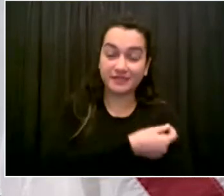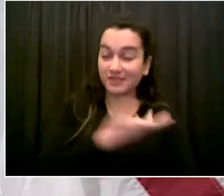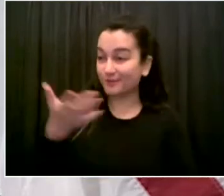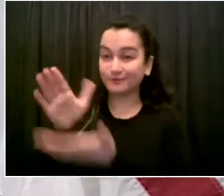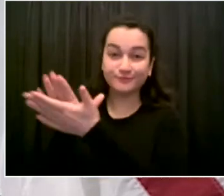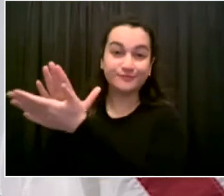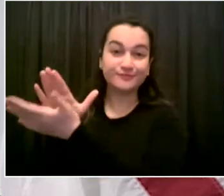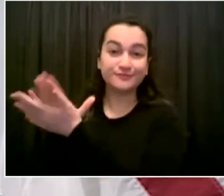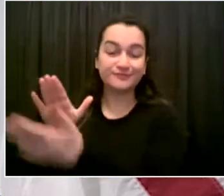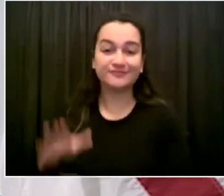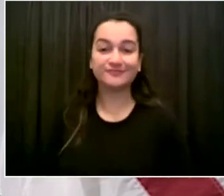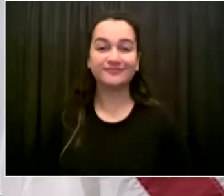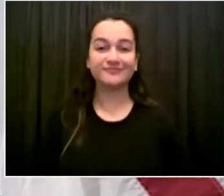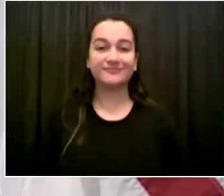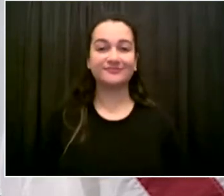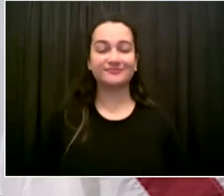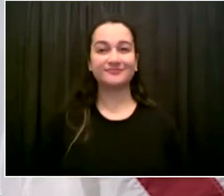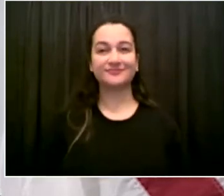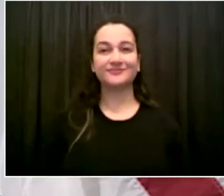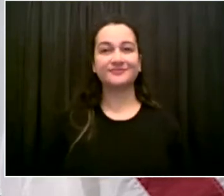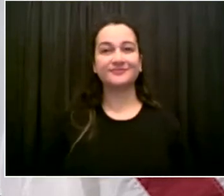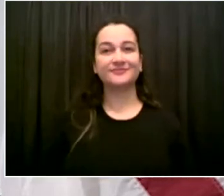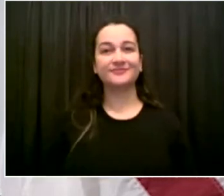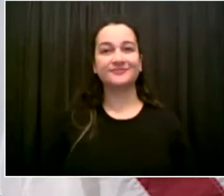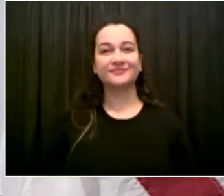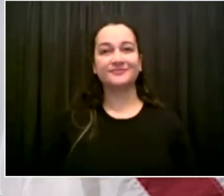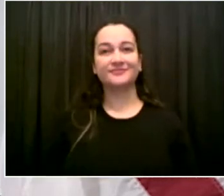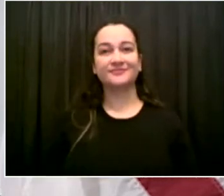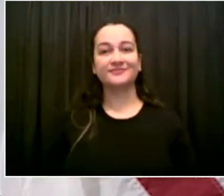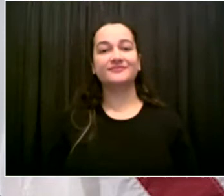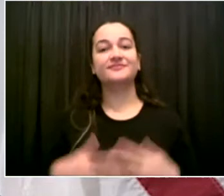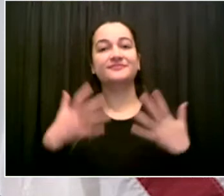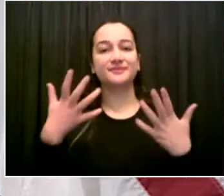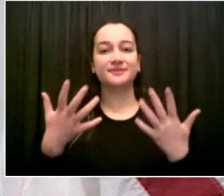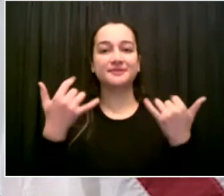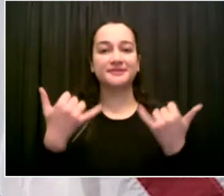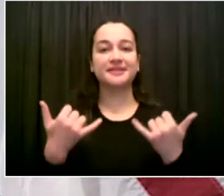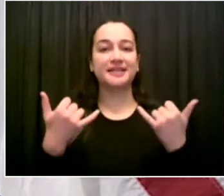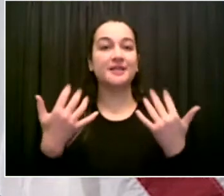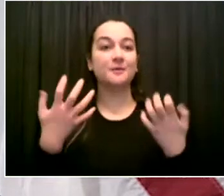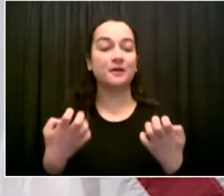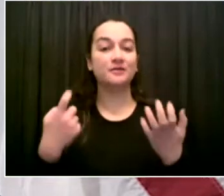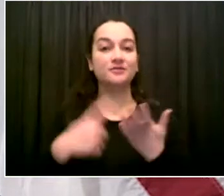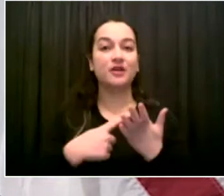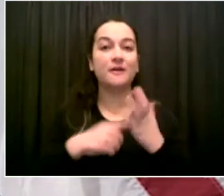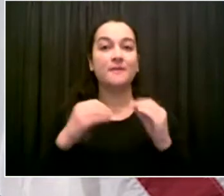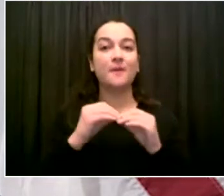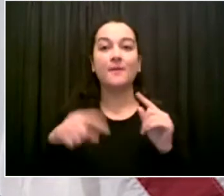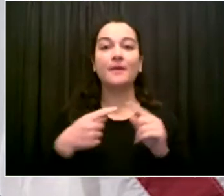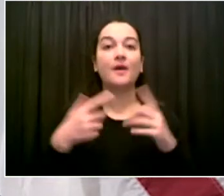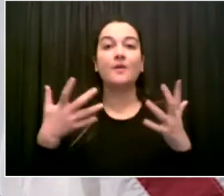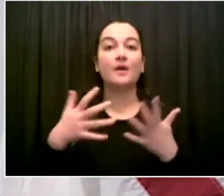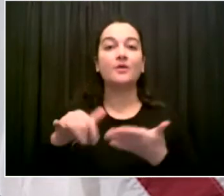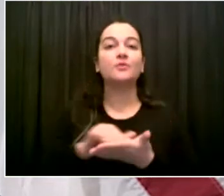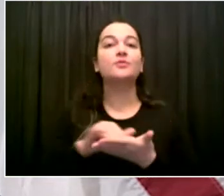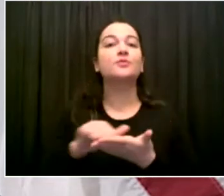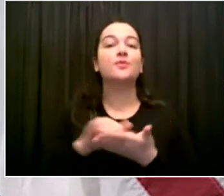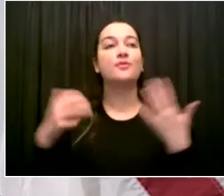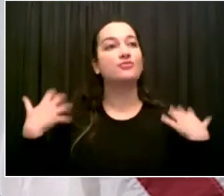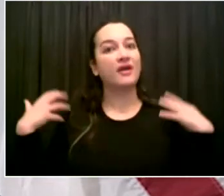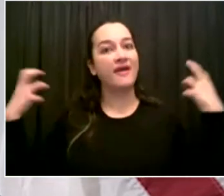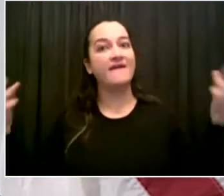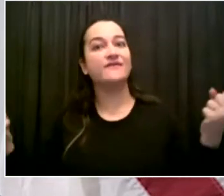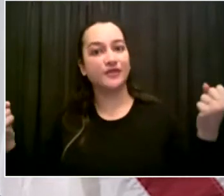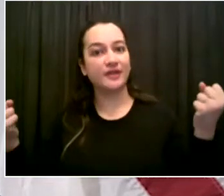what we do in this city today and the way we look to the future when it comes to protecting New Yorkers, when it comes